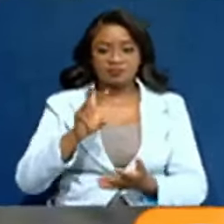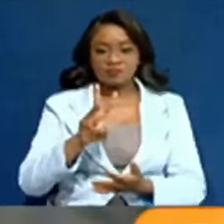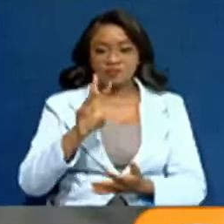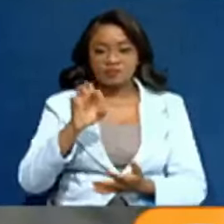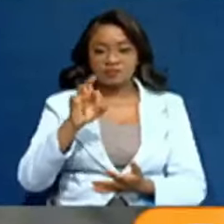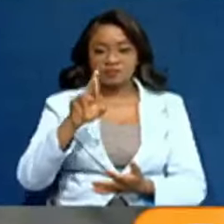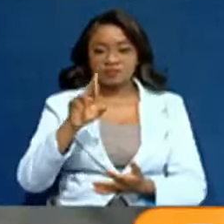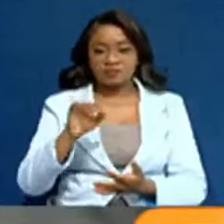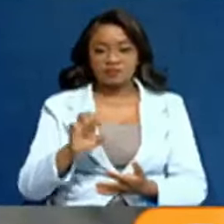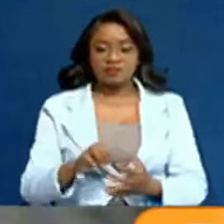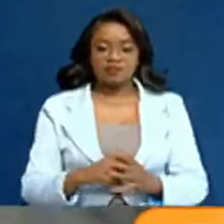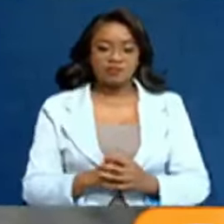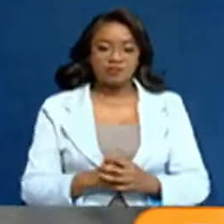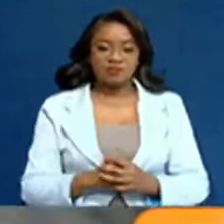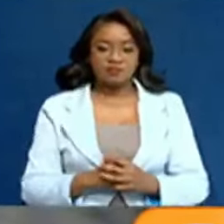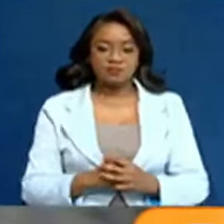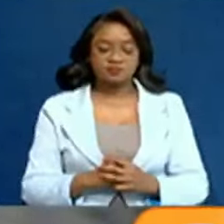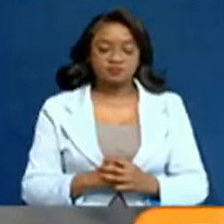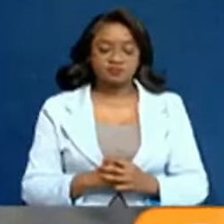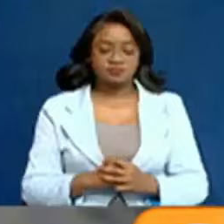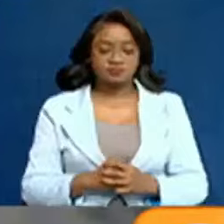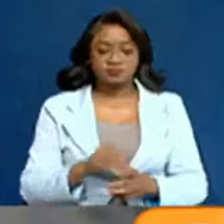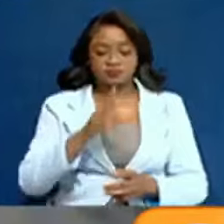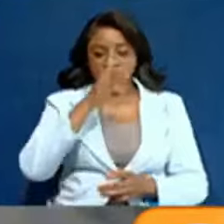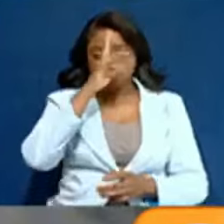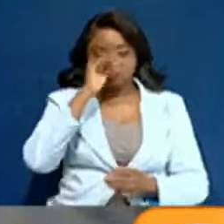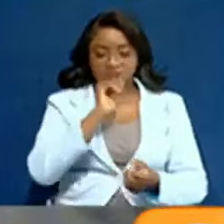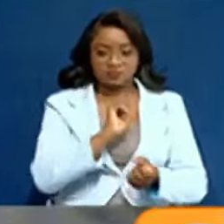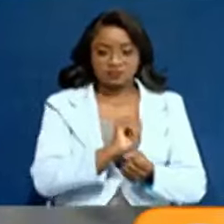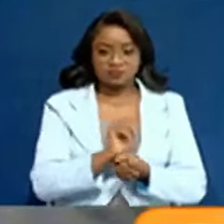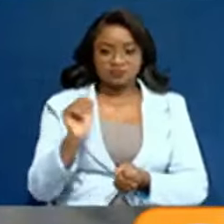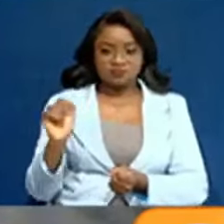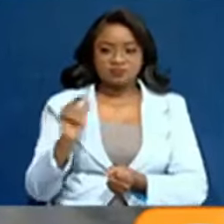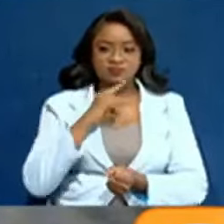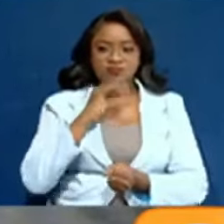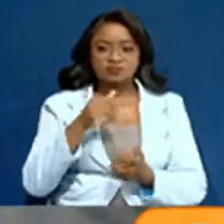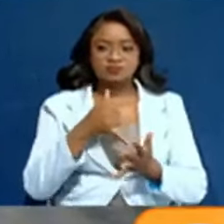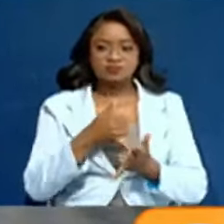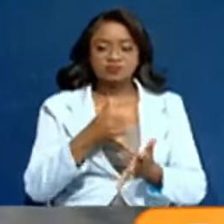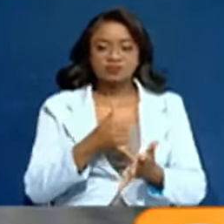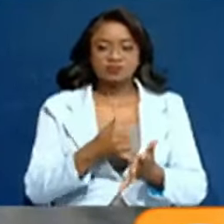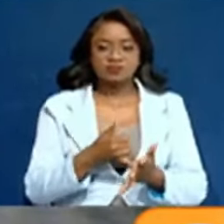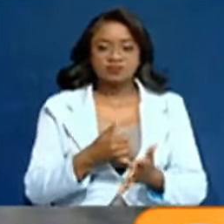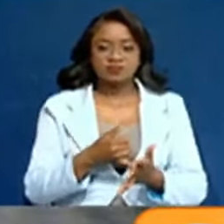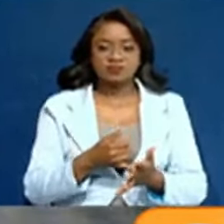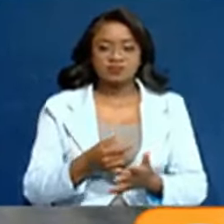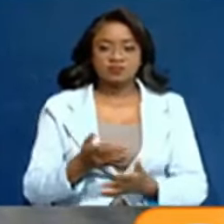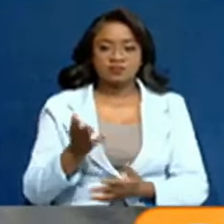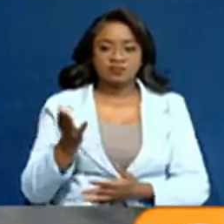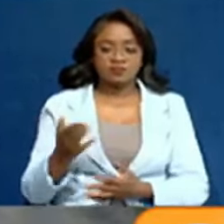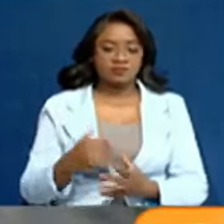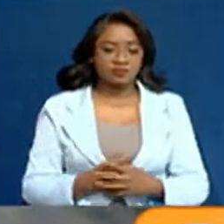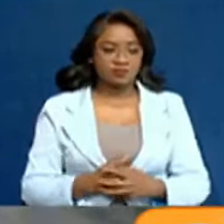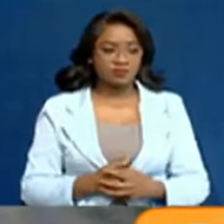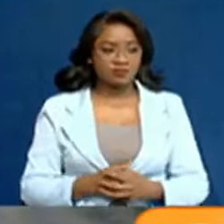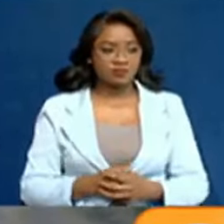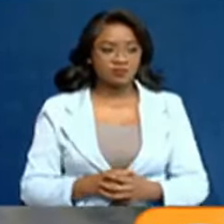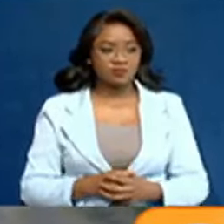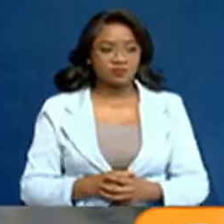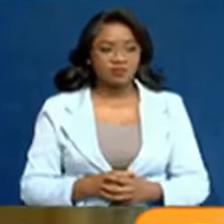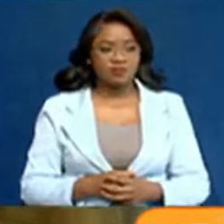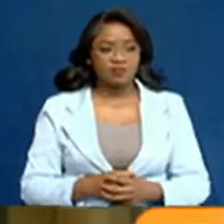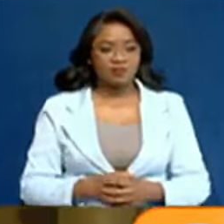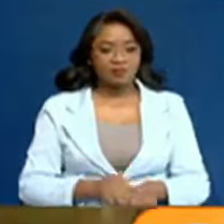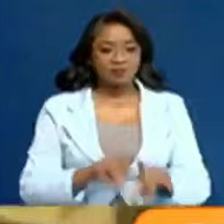Following these cases, detectives arrested a 10-man gang believed to be behind the reported break-ins. As such, at one of the suspects'